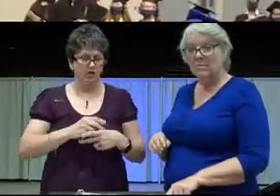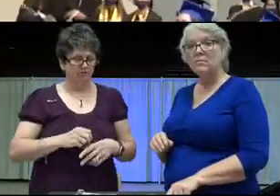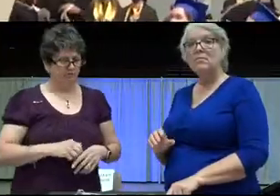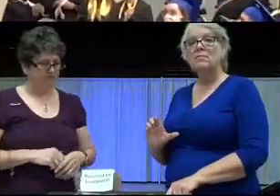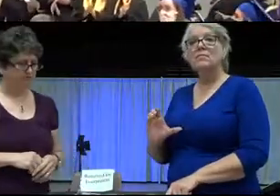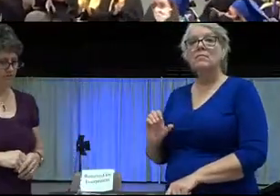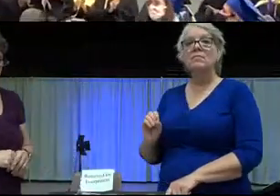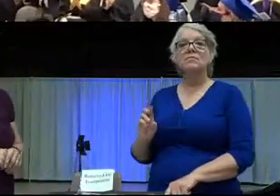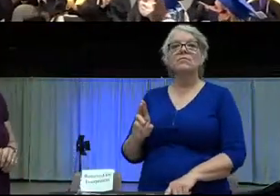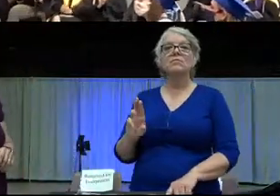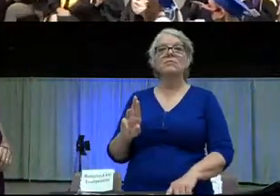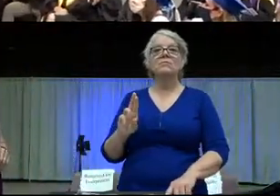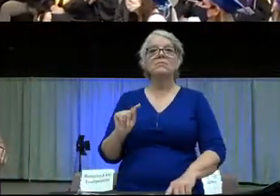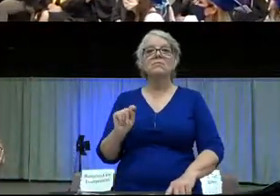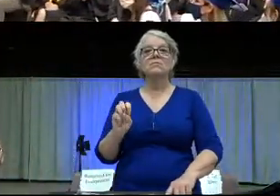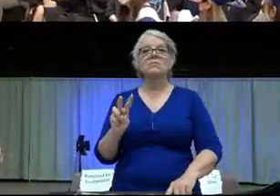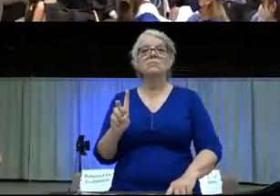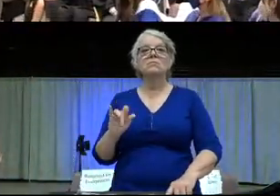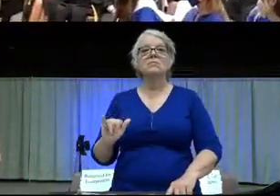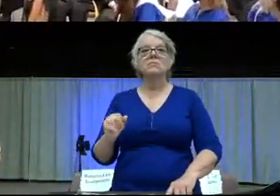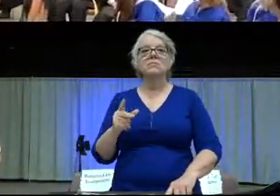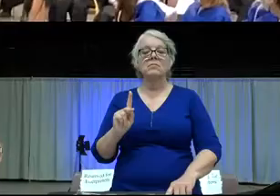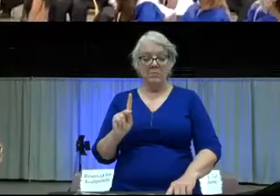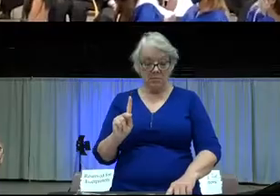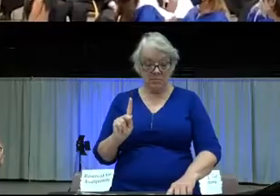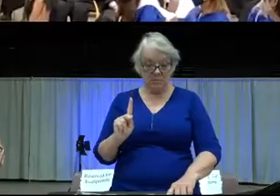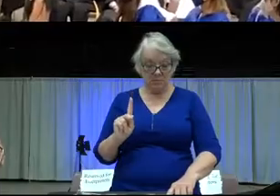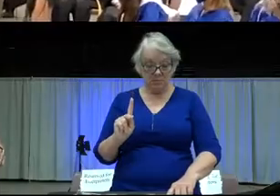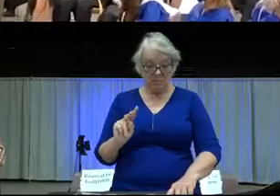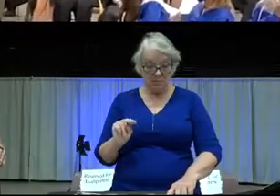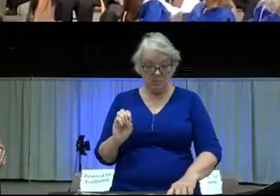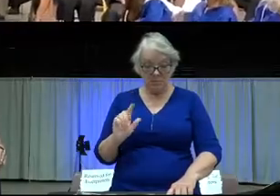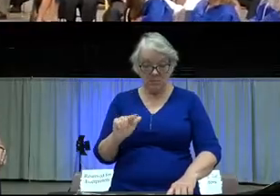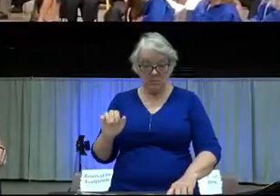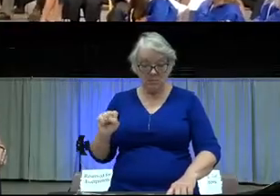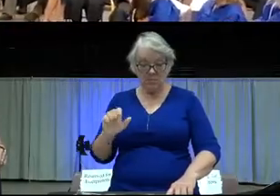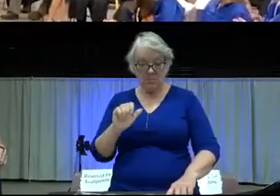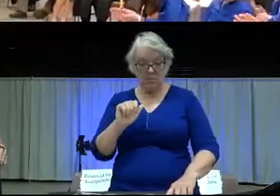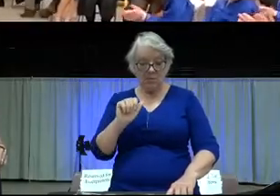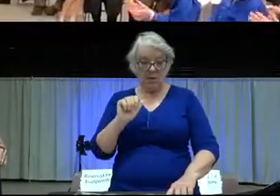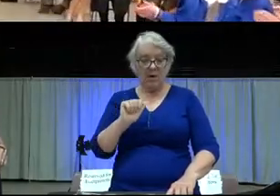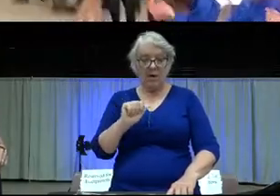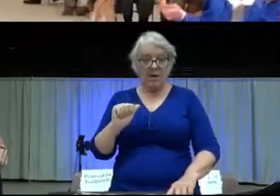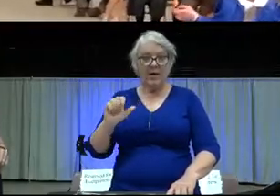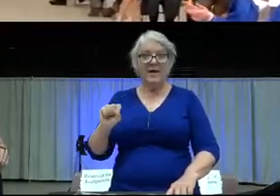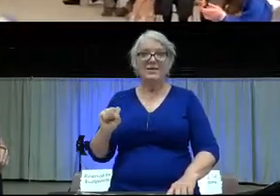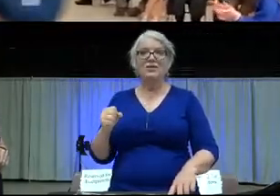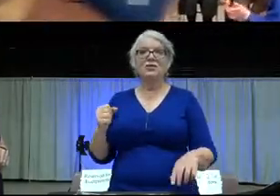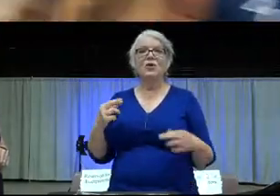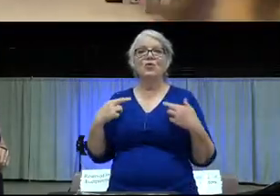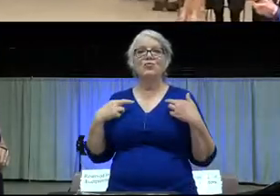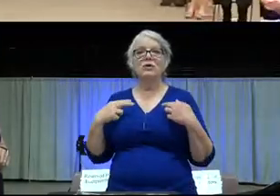Courtney Knowles, Associate of Applied Science, Respiratory Care, Honors.